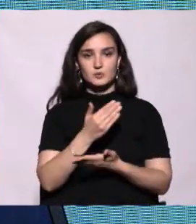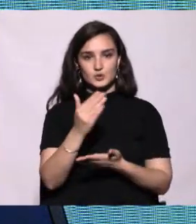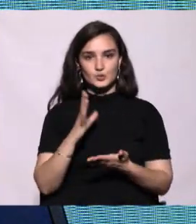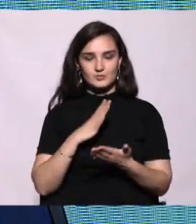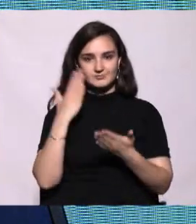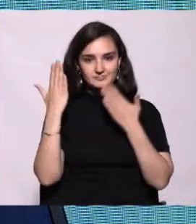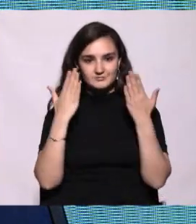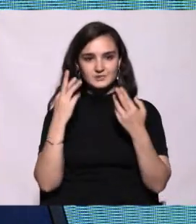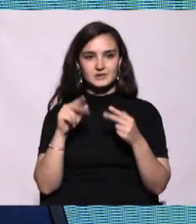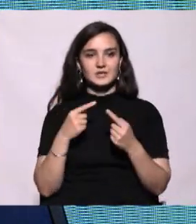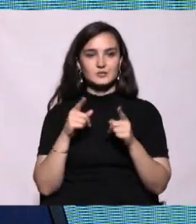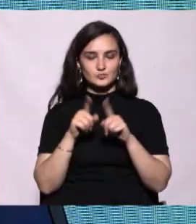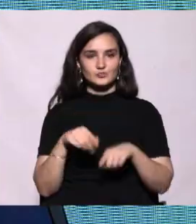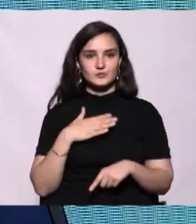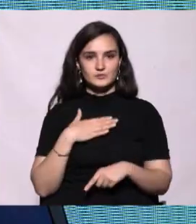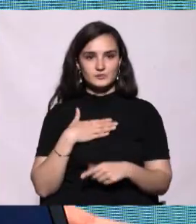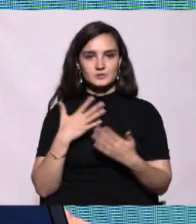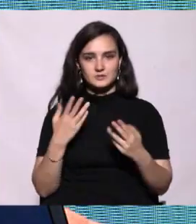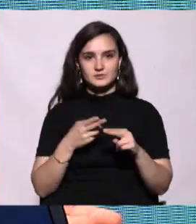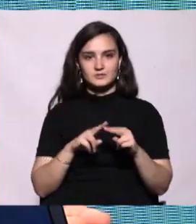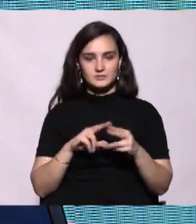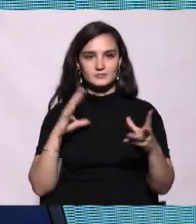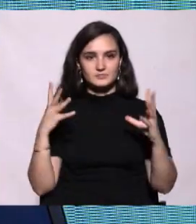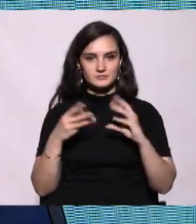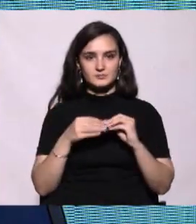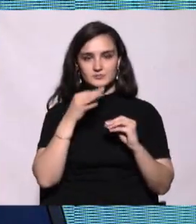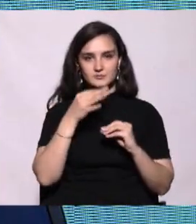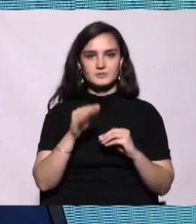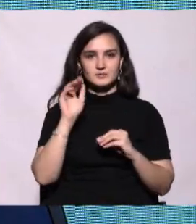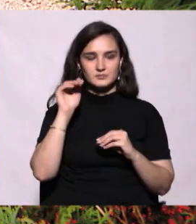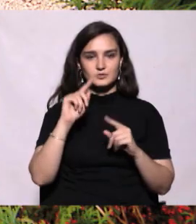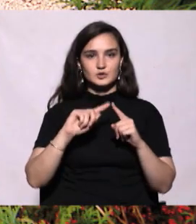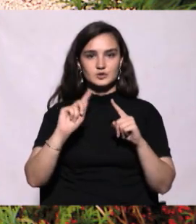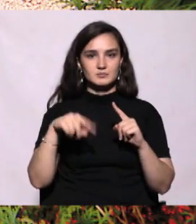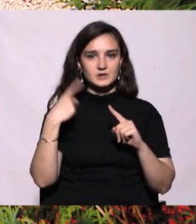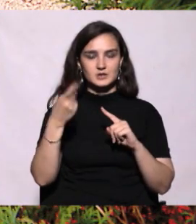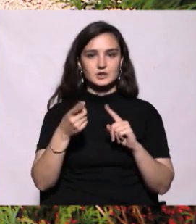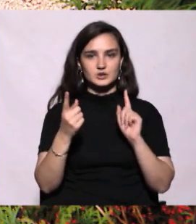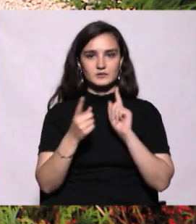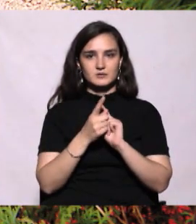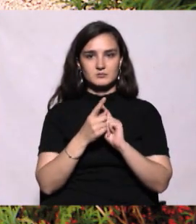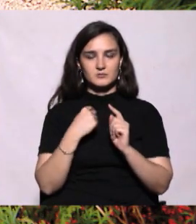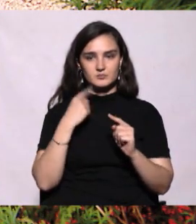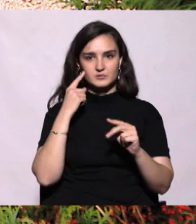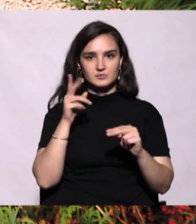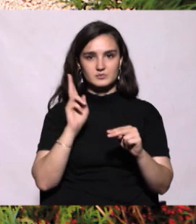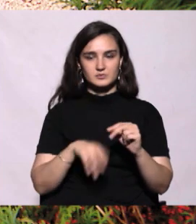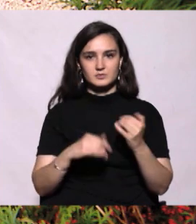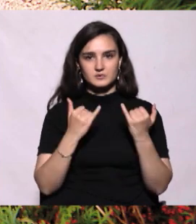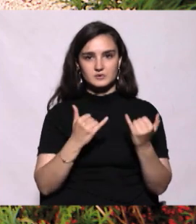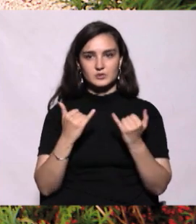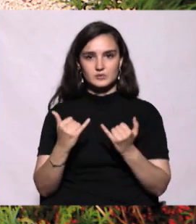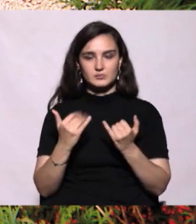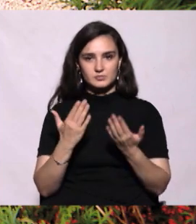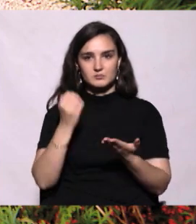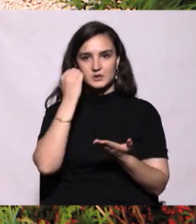as it was for us. I think it's time to finally say goodbye. Yes. Until next time. I think that's the end of our today's